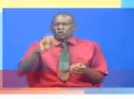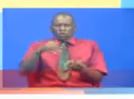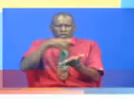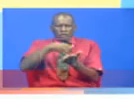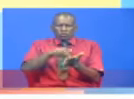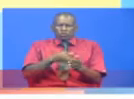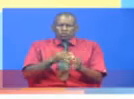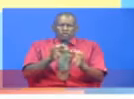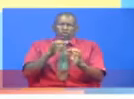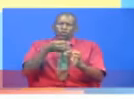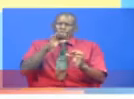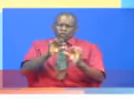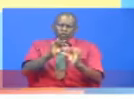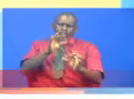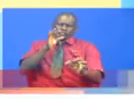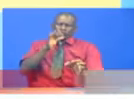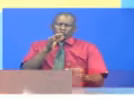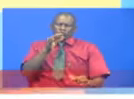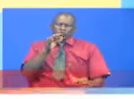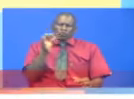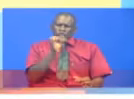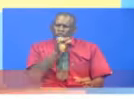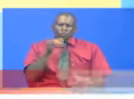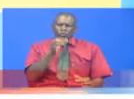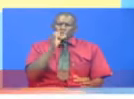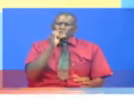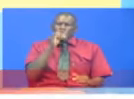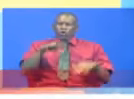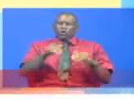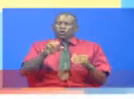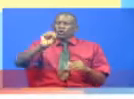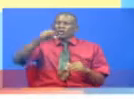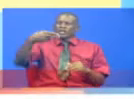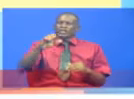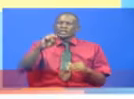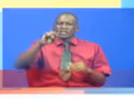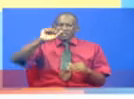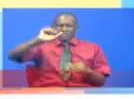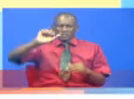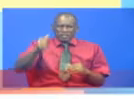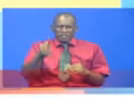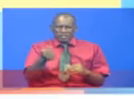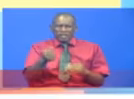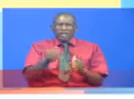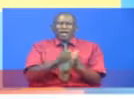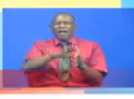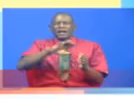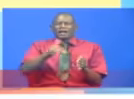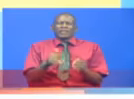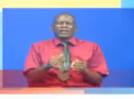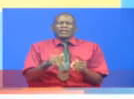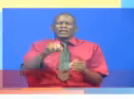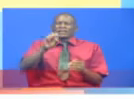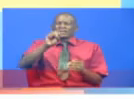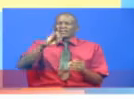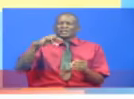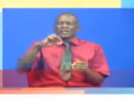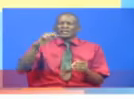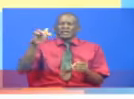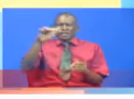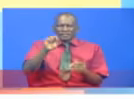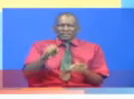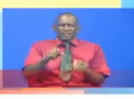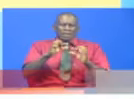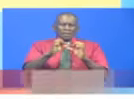pipe tobacco or shisha, various smokeless tobacco products, cigars, pipe